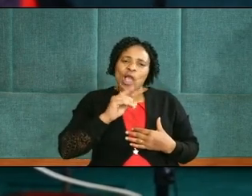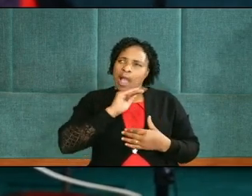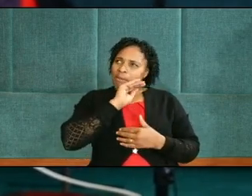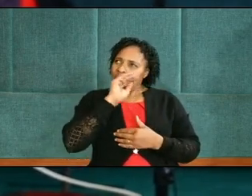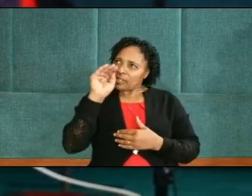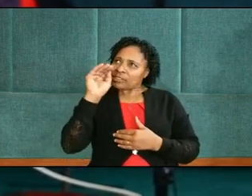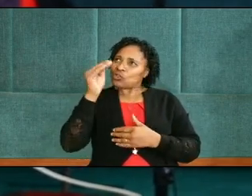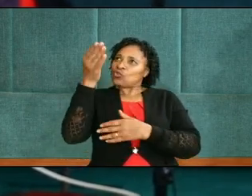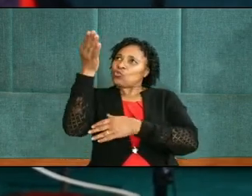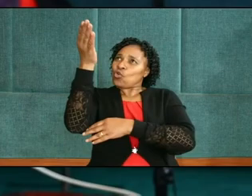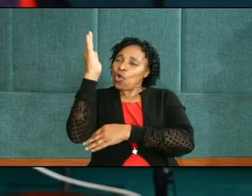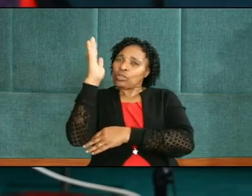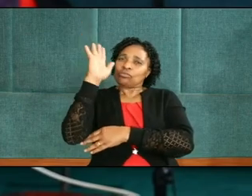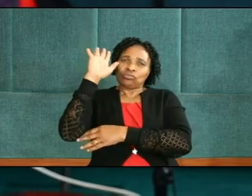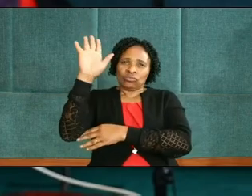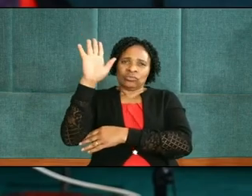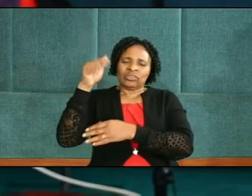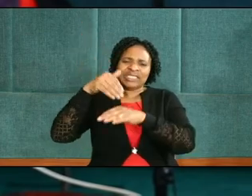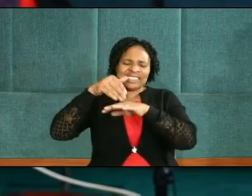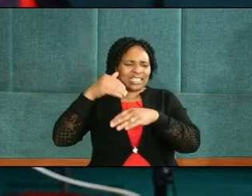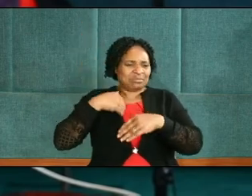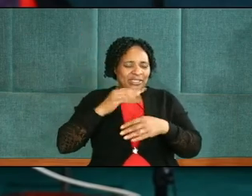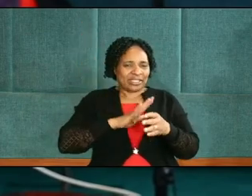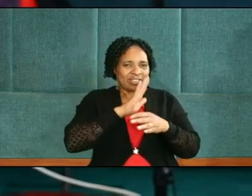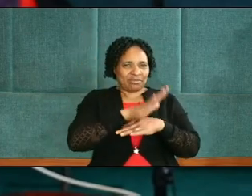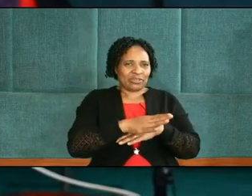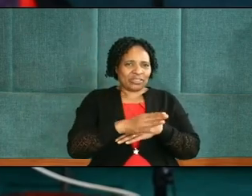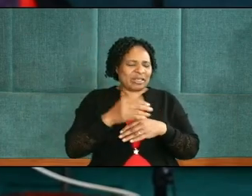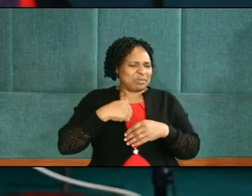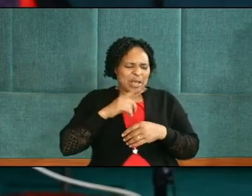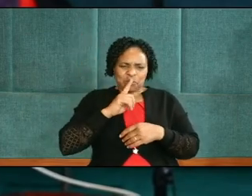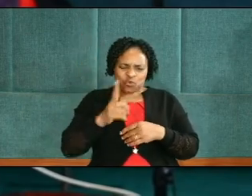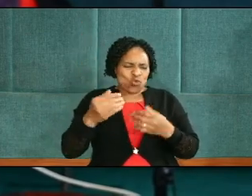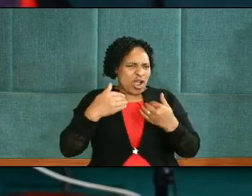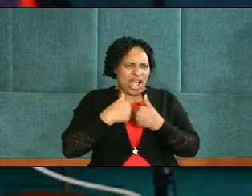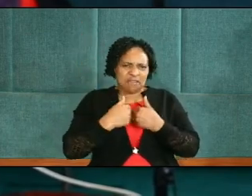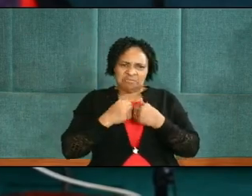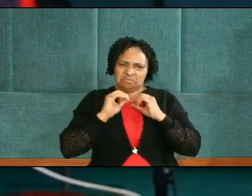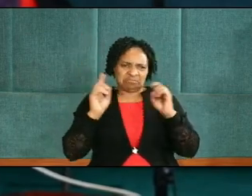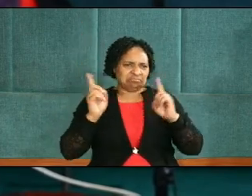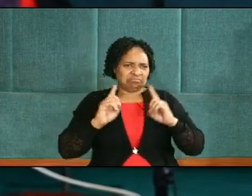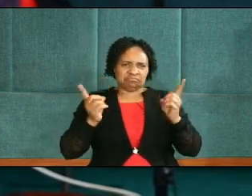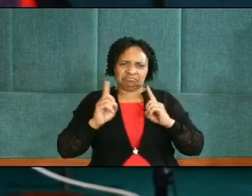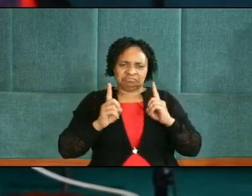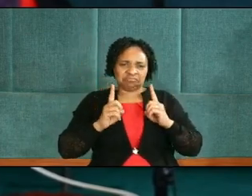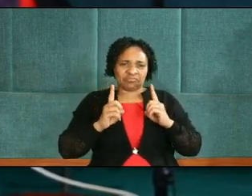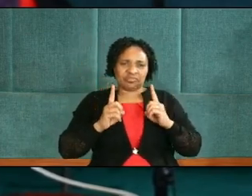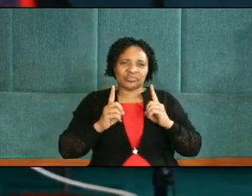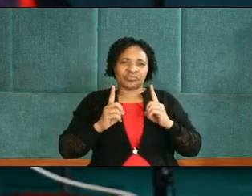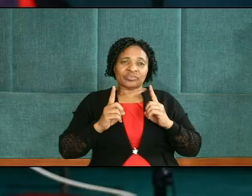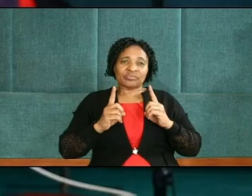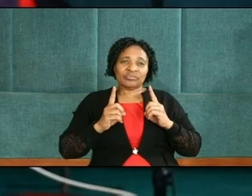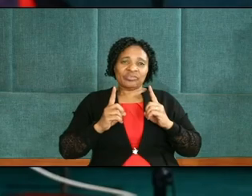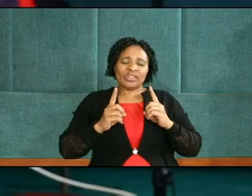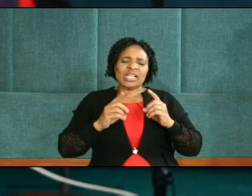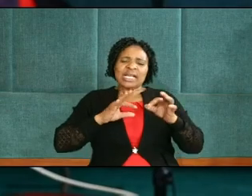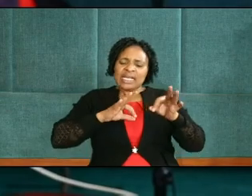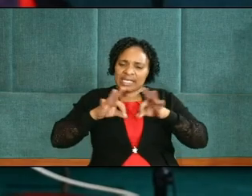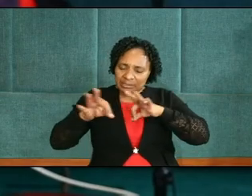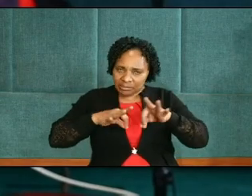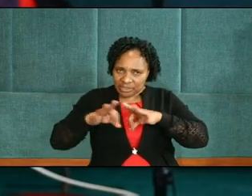you, send me the deposit because I'm not too sure I have it. If that